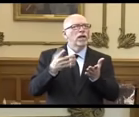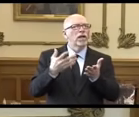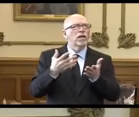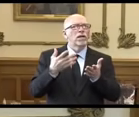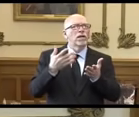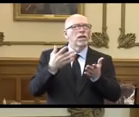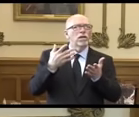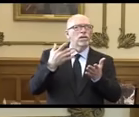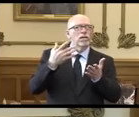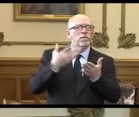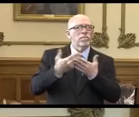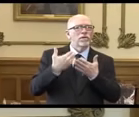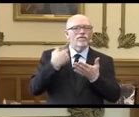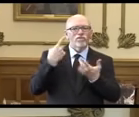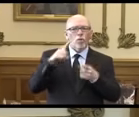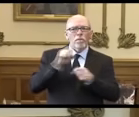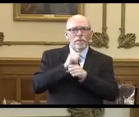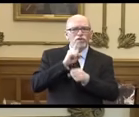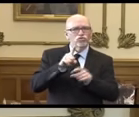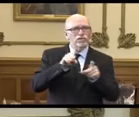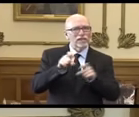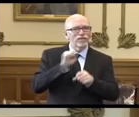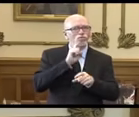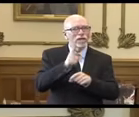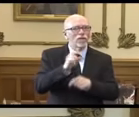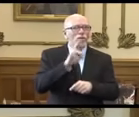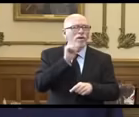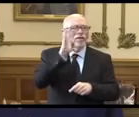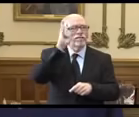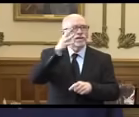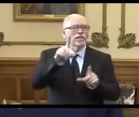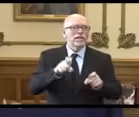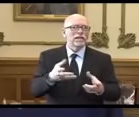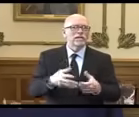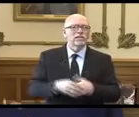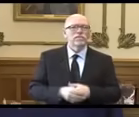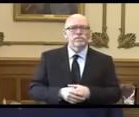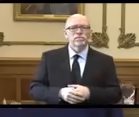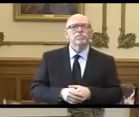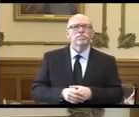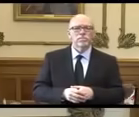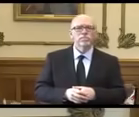for legitimacy and making sure that this stuff is real? Sure.